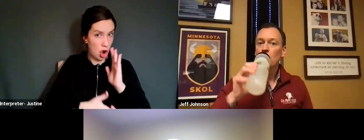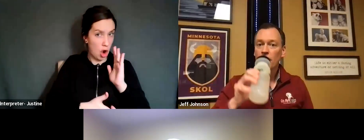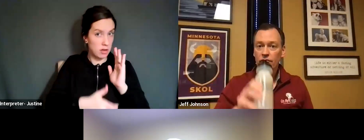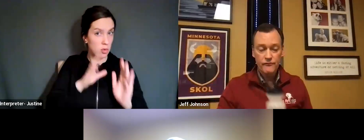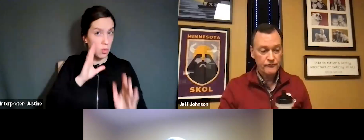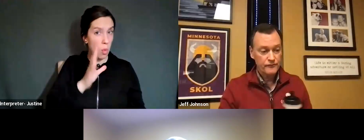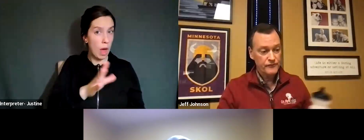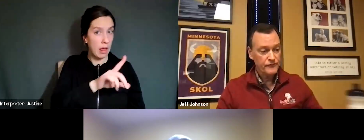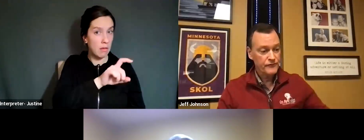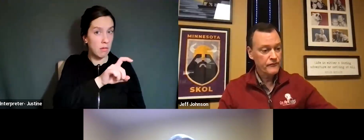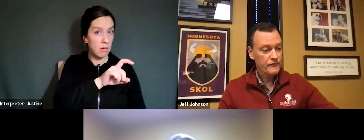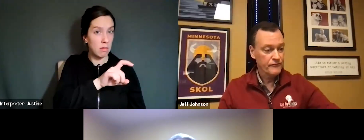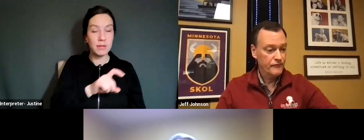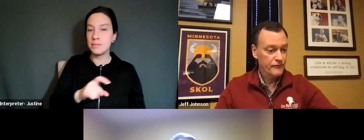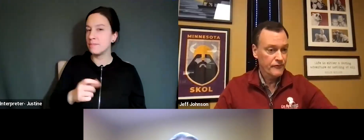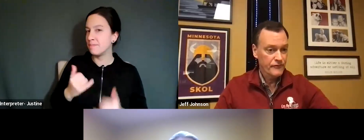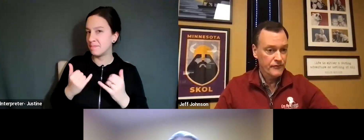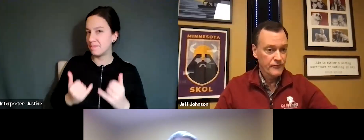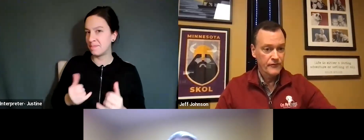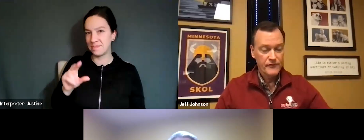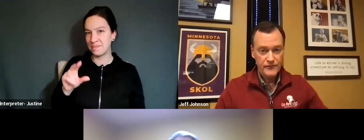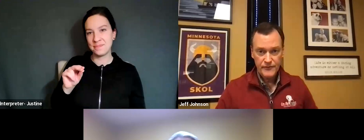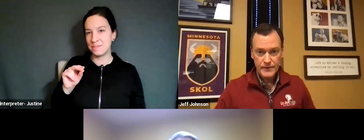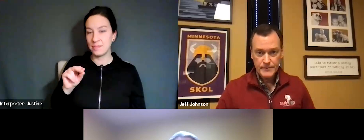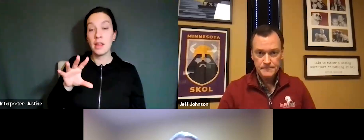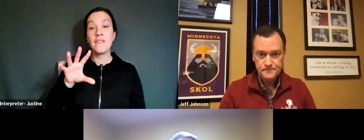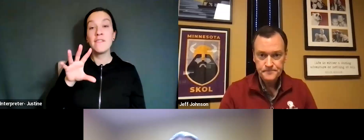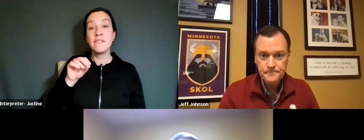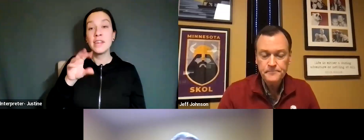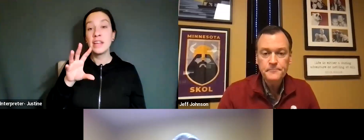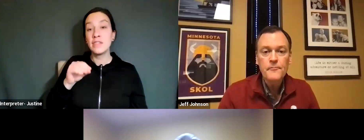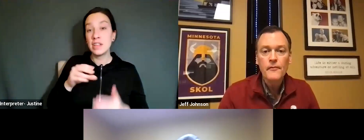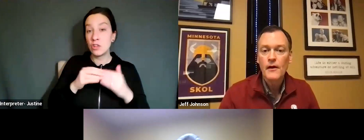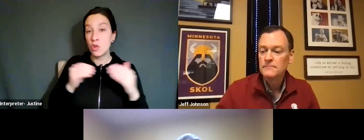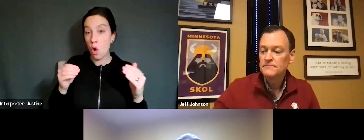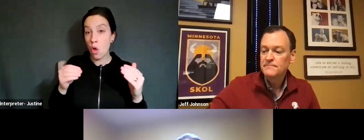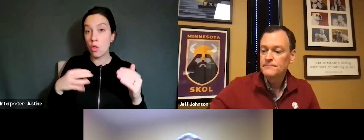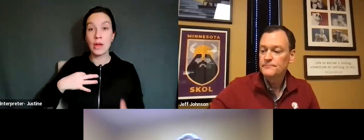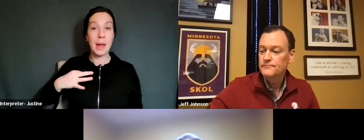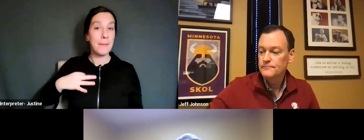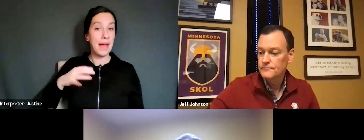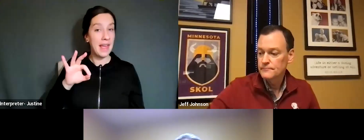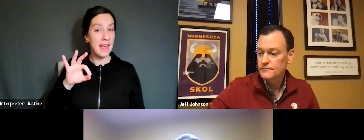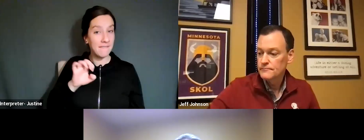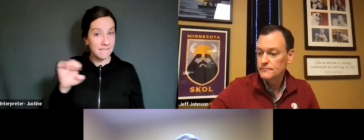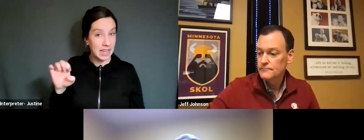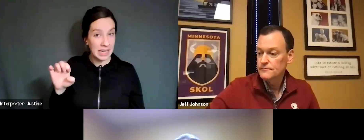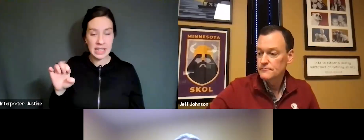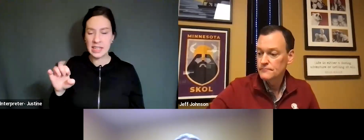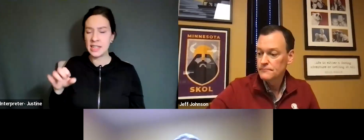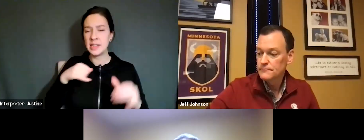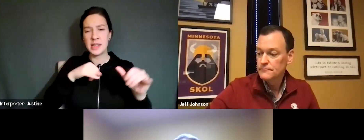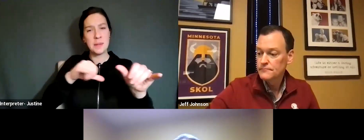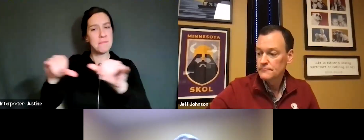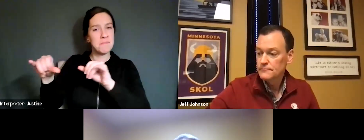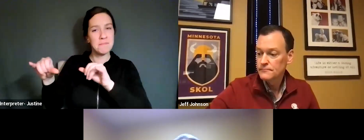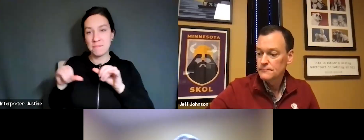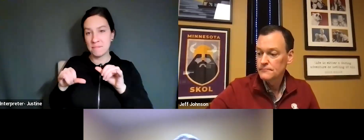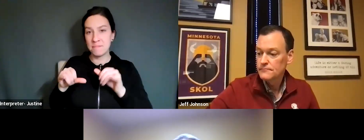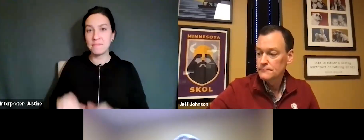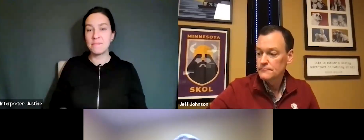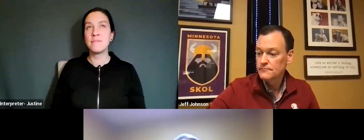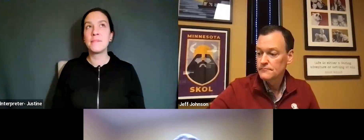no. We are charging the $50 application fee like we charge for any applicant into the program.